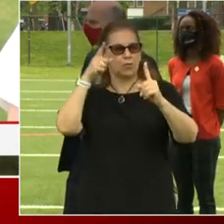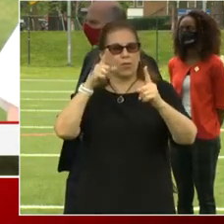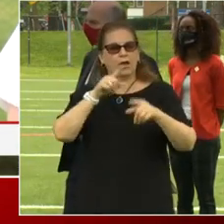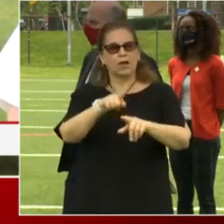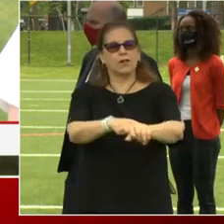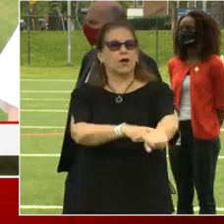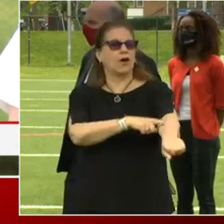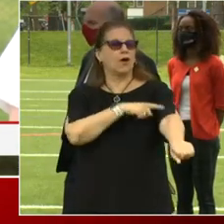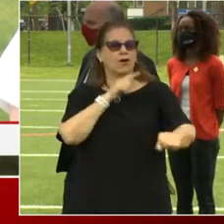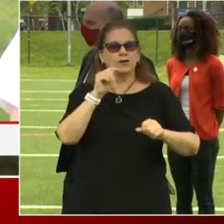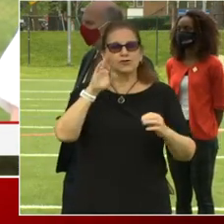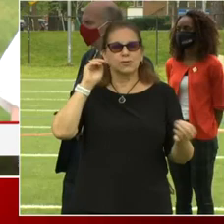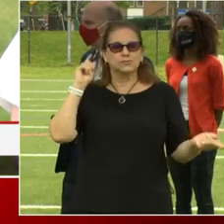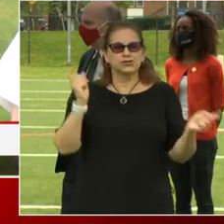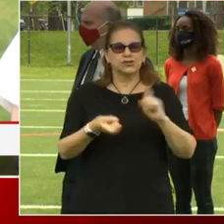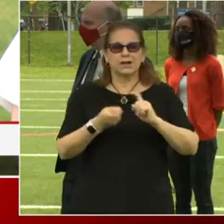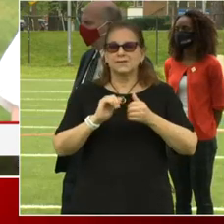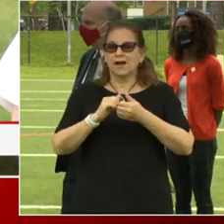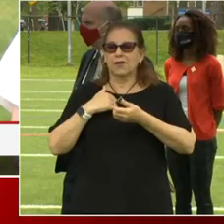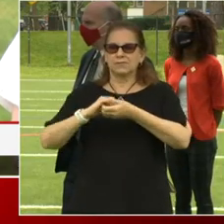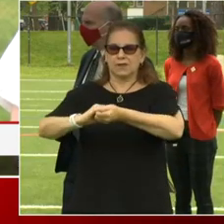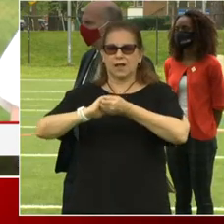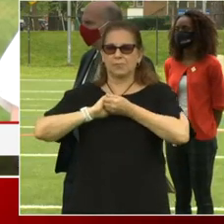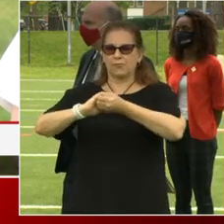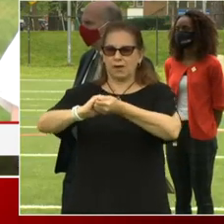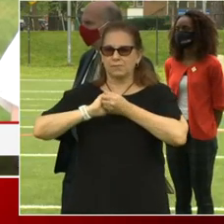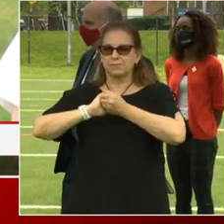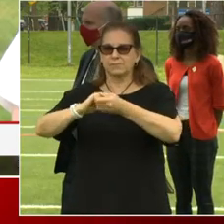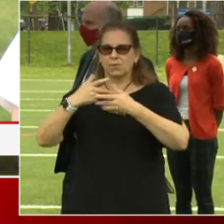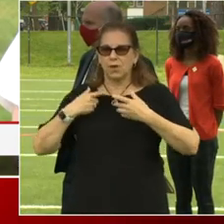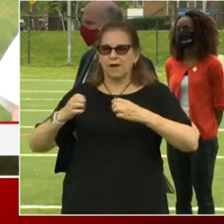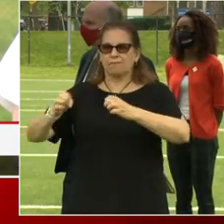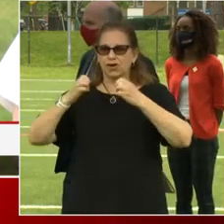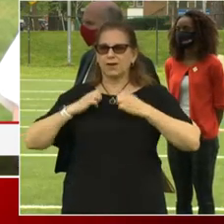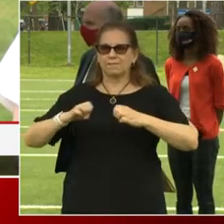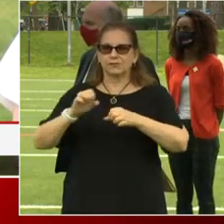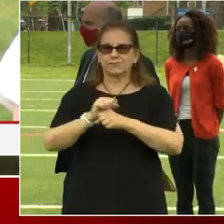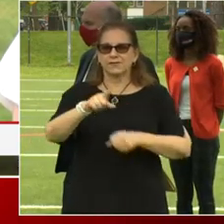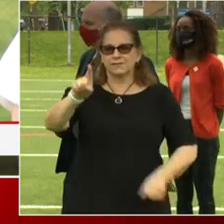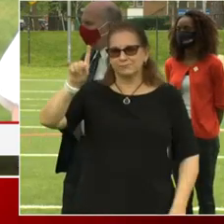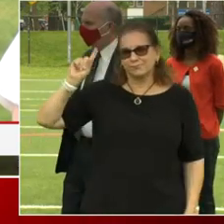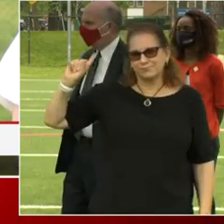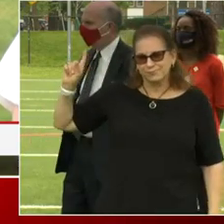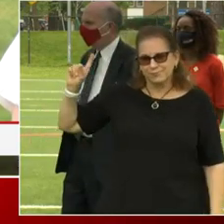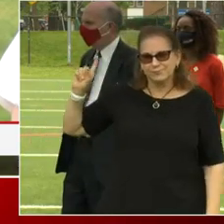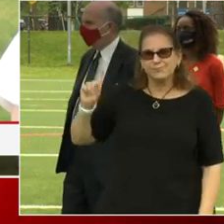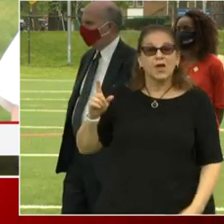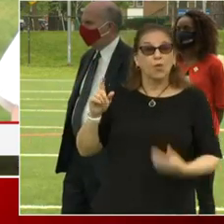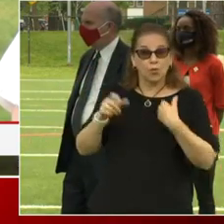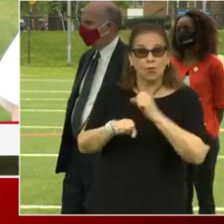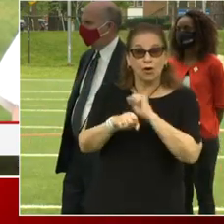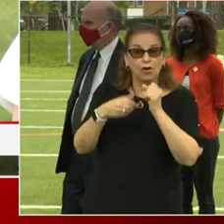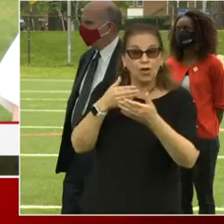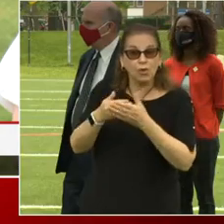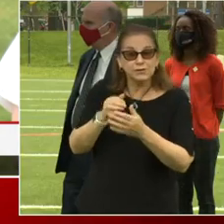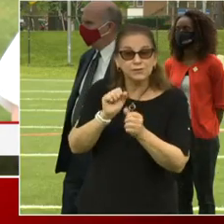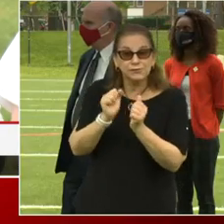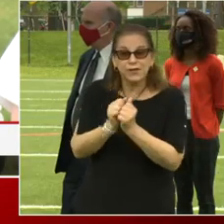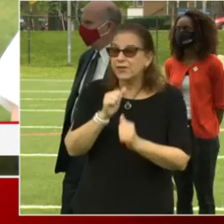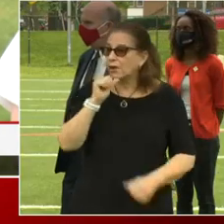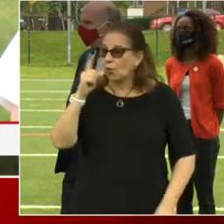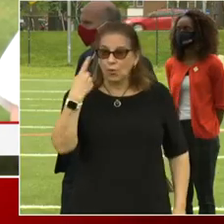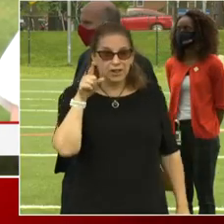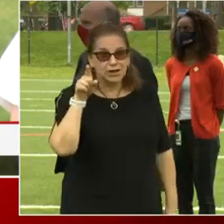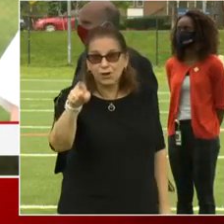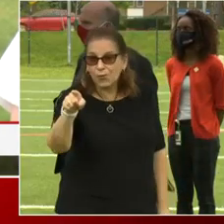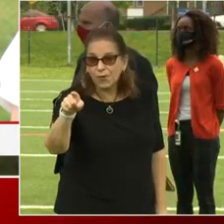that's a collaborative effort that has to be addressed. So I think working closely with not just you, the commander